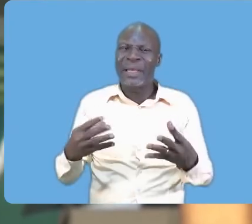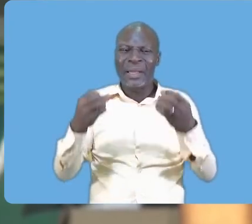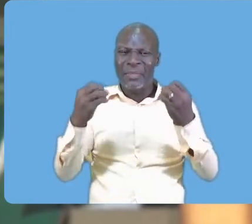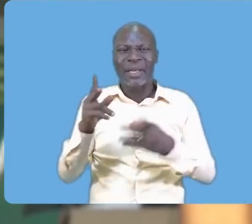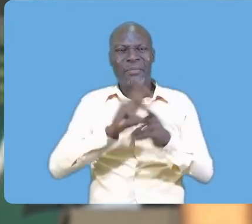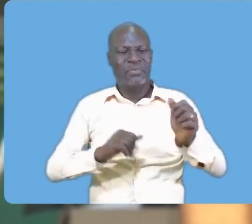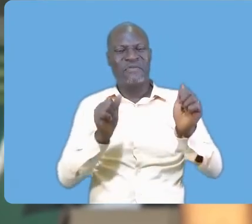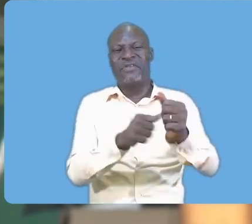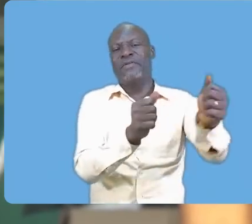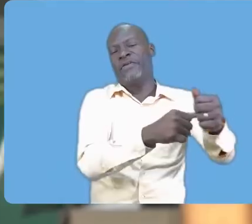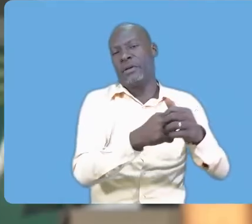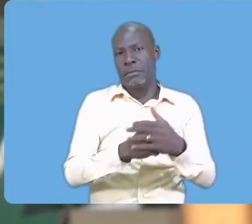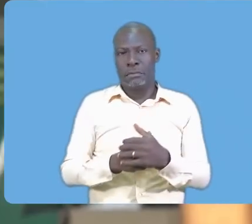animu